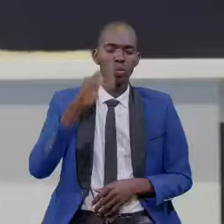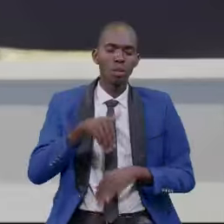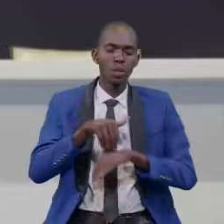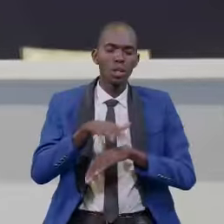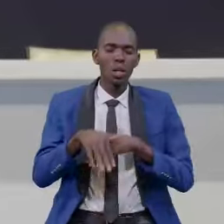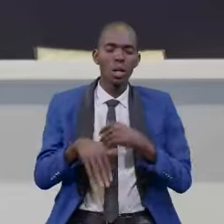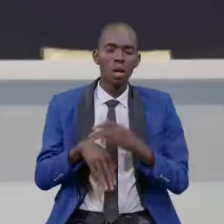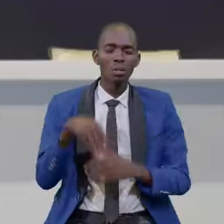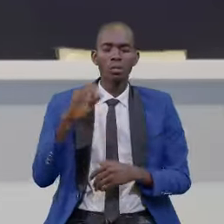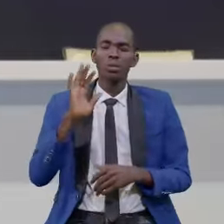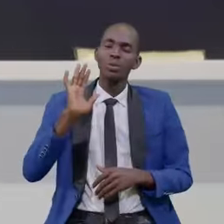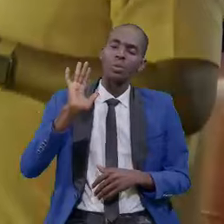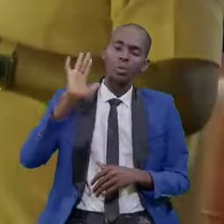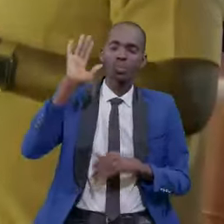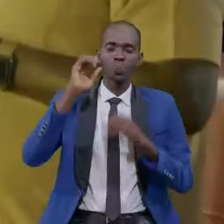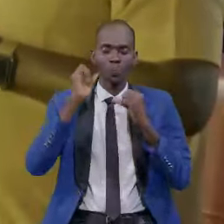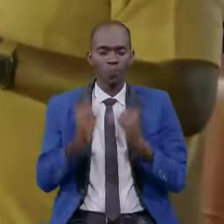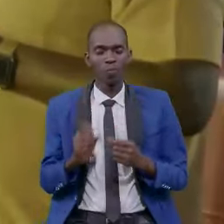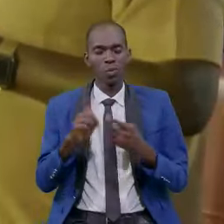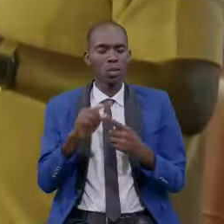power into every life.